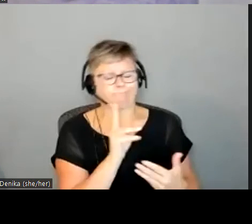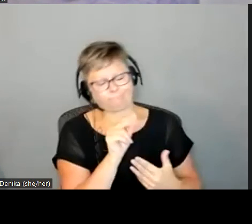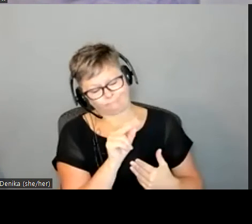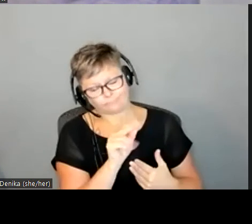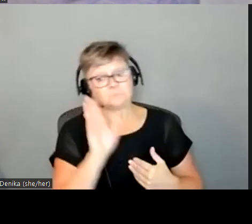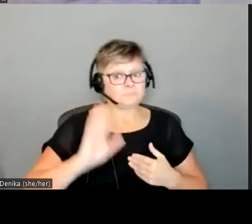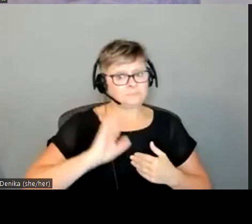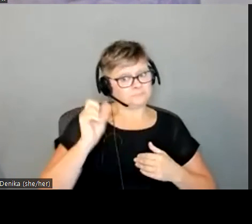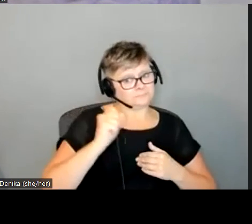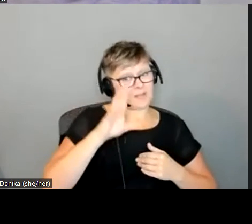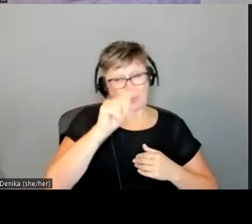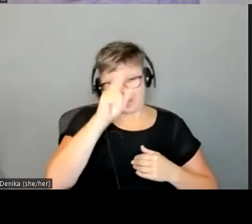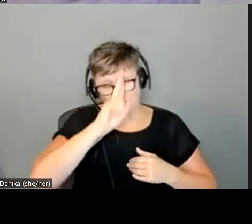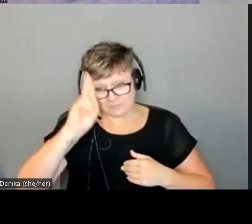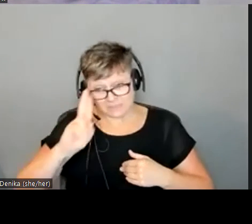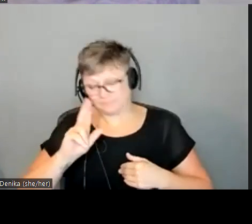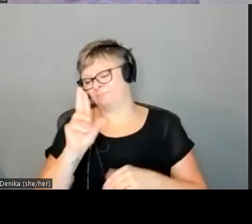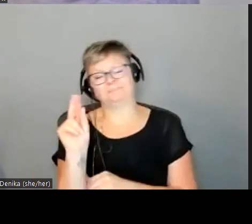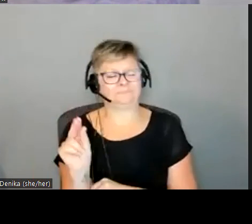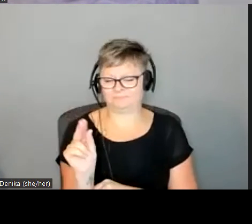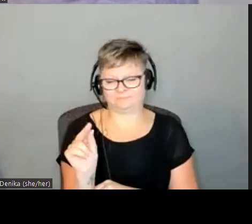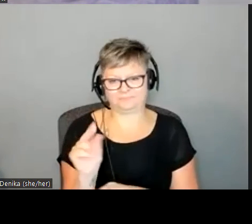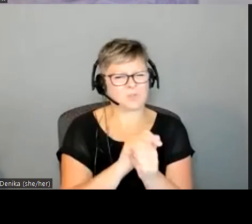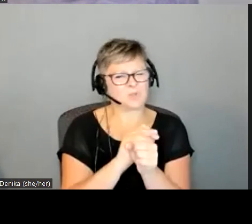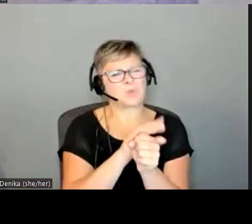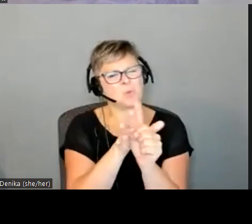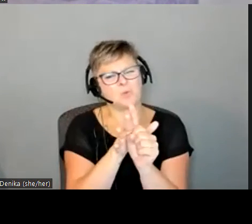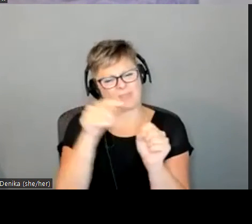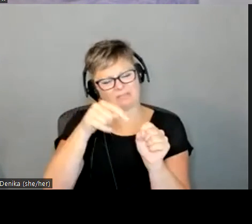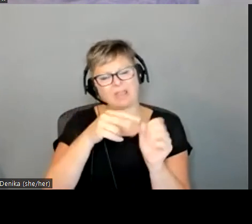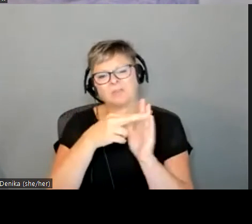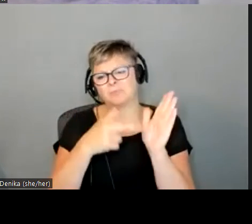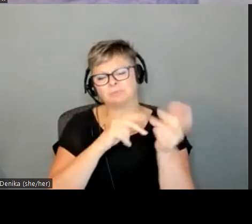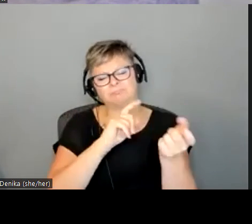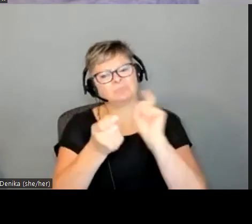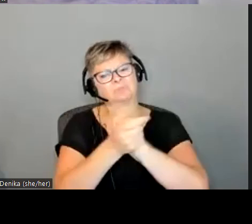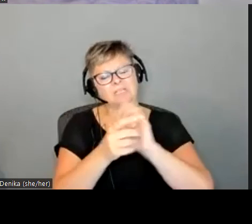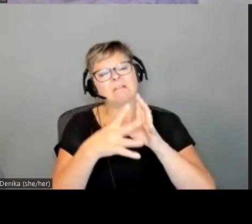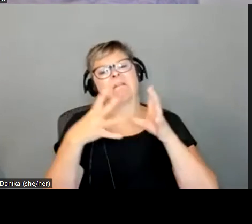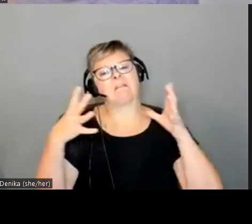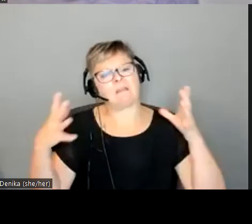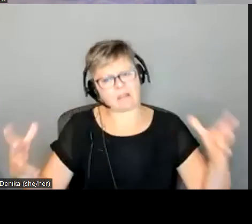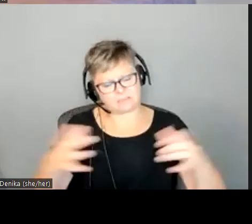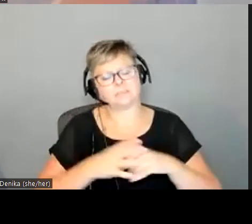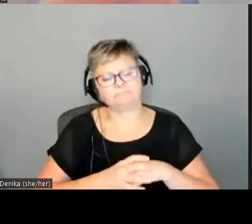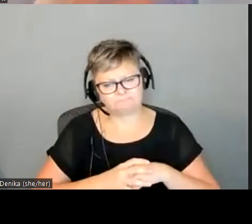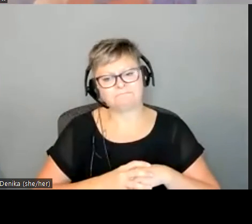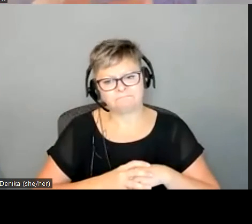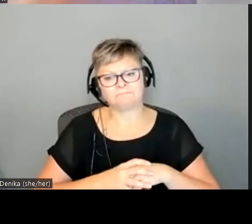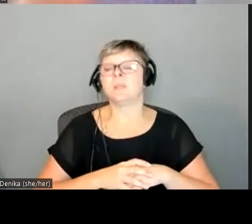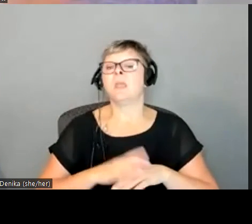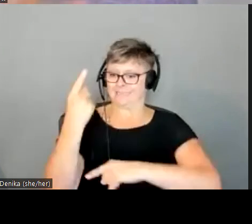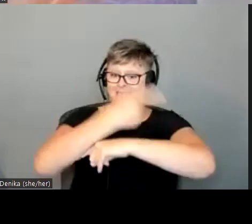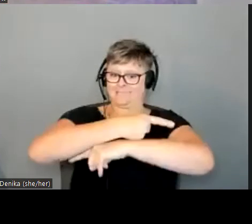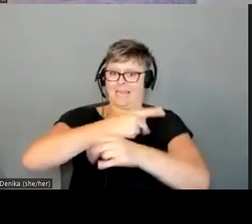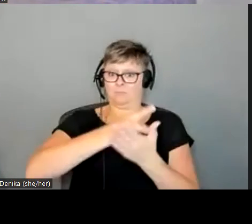not now. Not in the hospital setting. Unfortunately, I think COVID has changed a lot. Yeah, that's true. What can happen. I know in the day program settings,